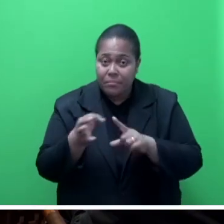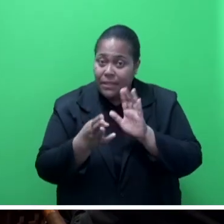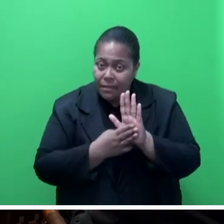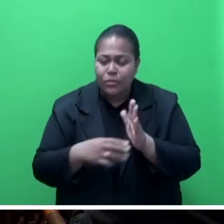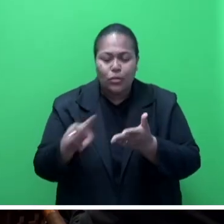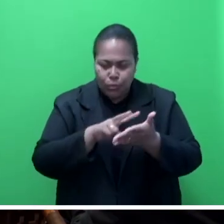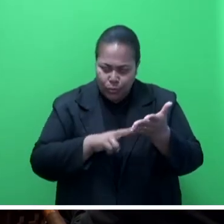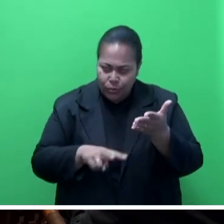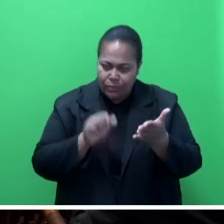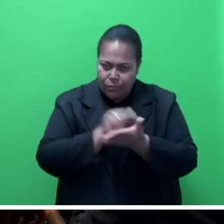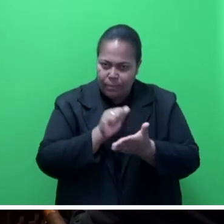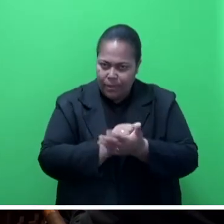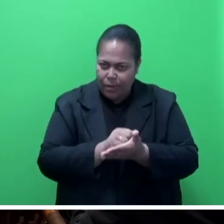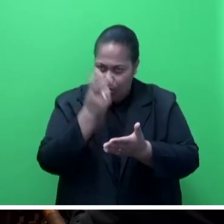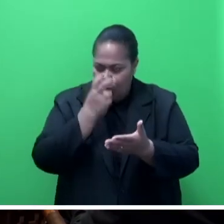Thank you. You have the floor.